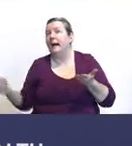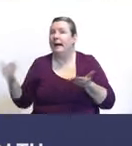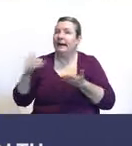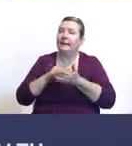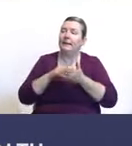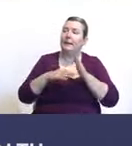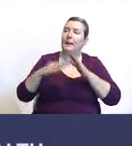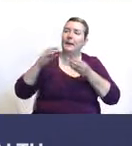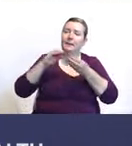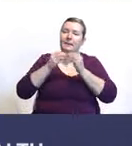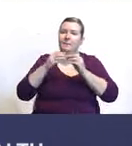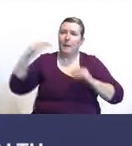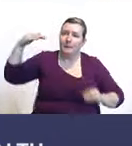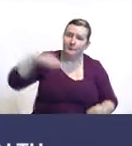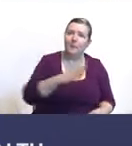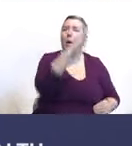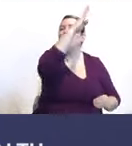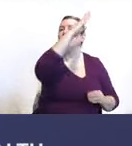regards to lifting the school mandate?